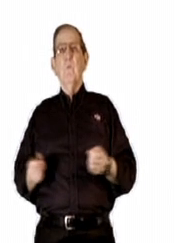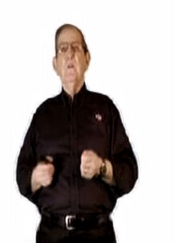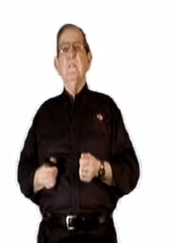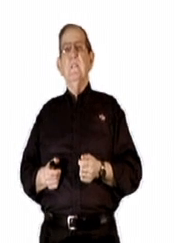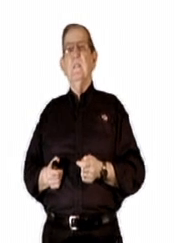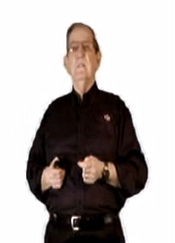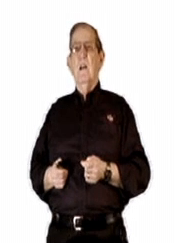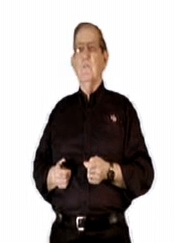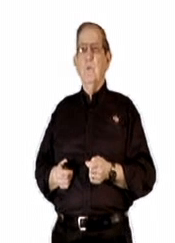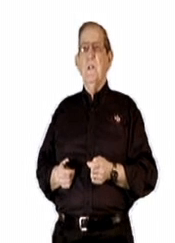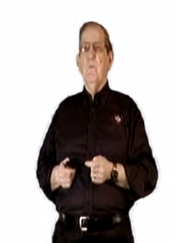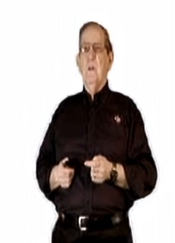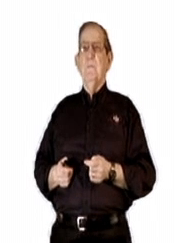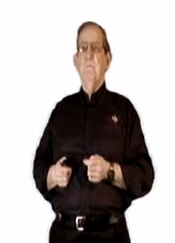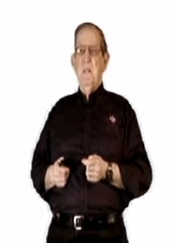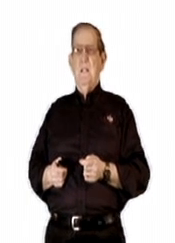with